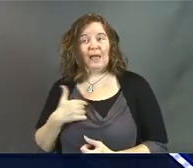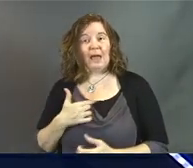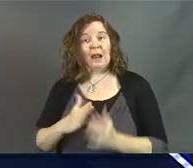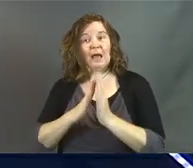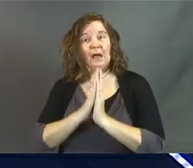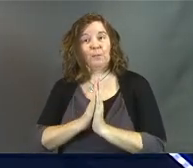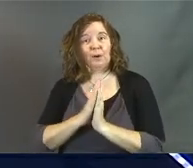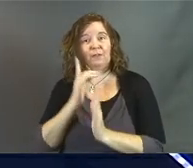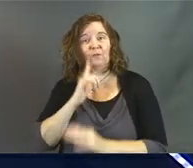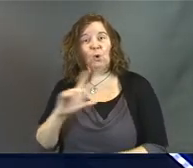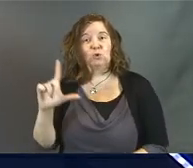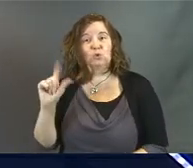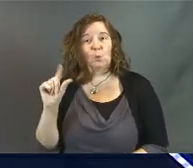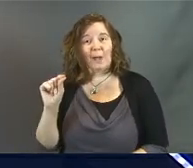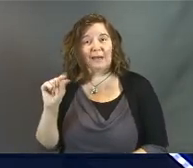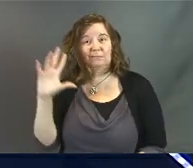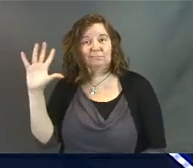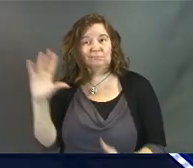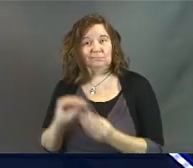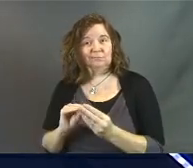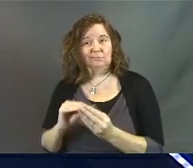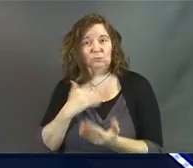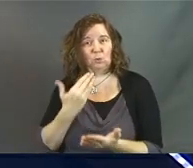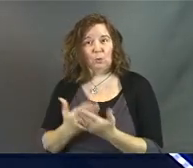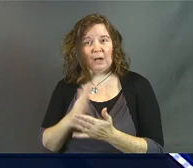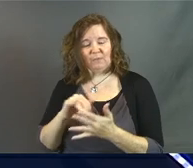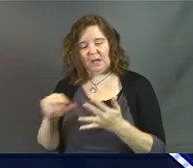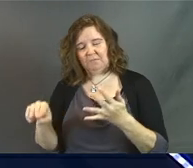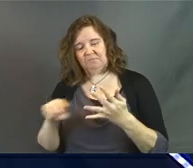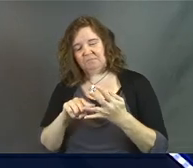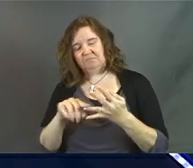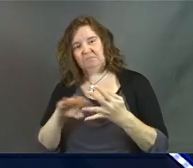I'm praying for 20 of these to come in by mid-September.